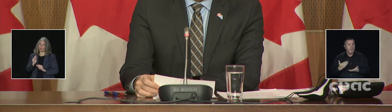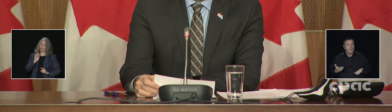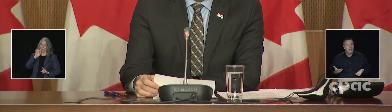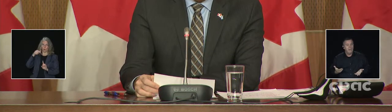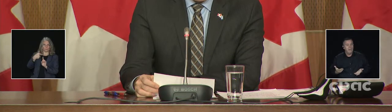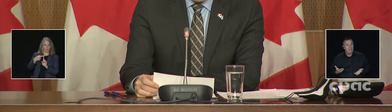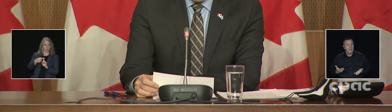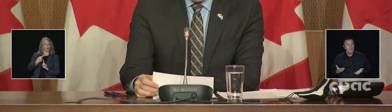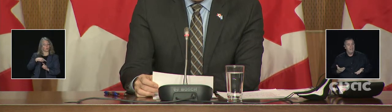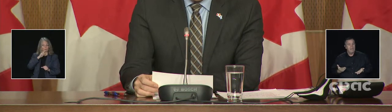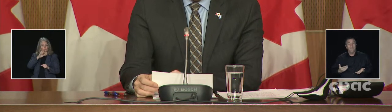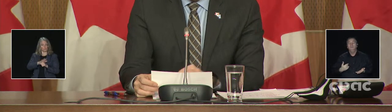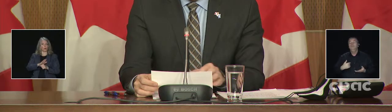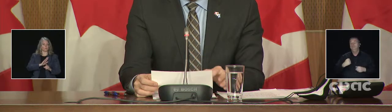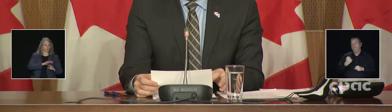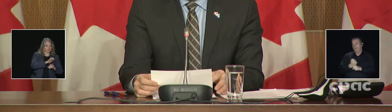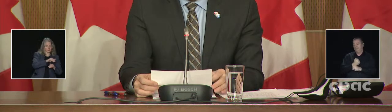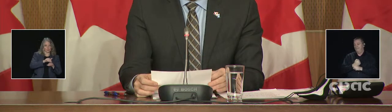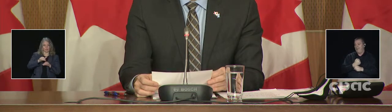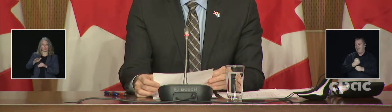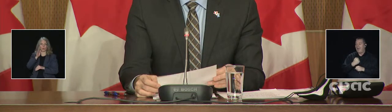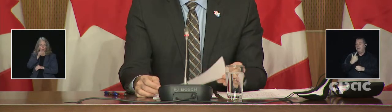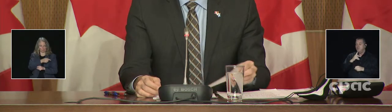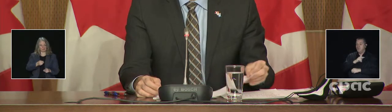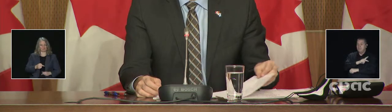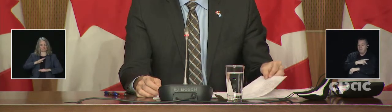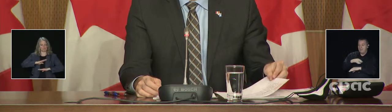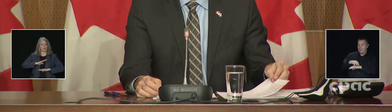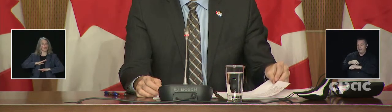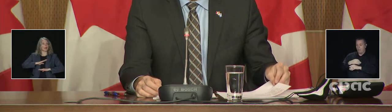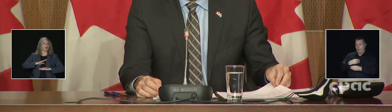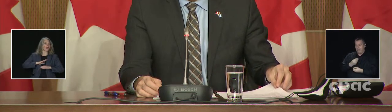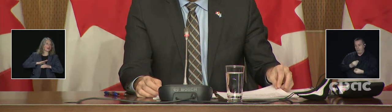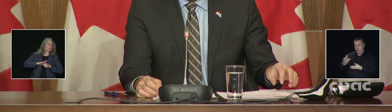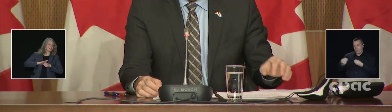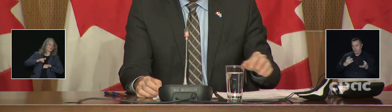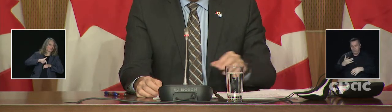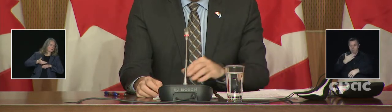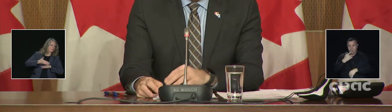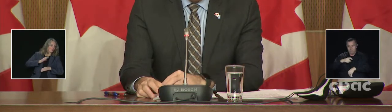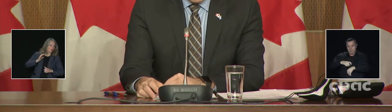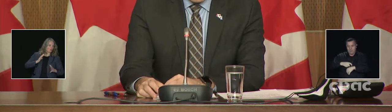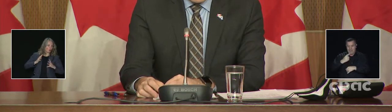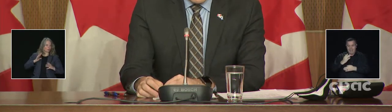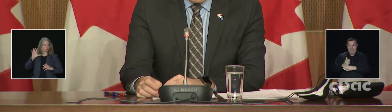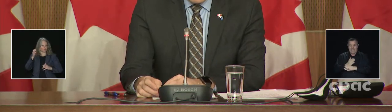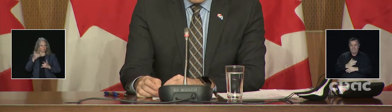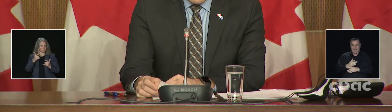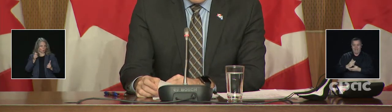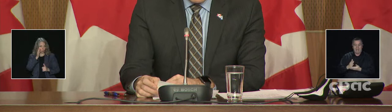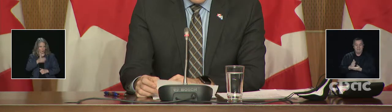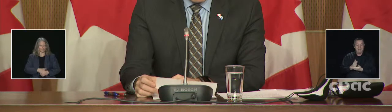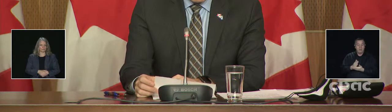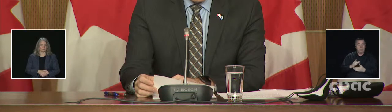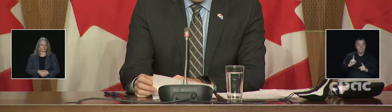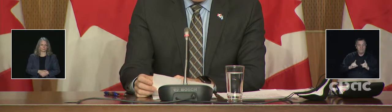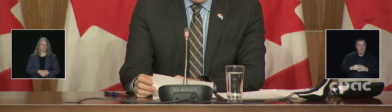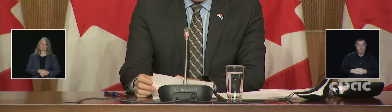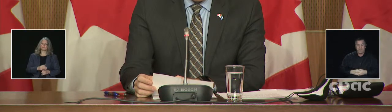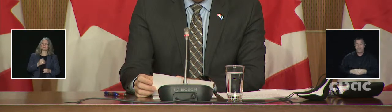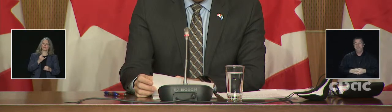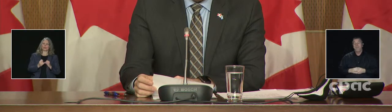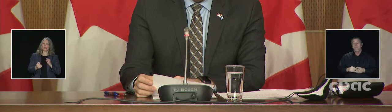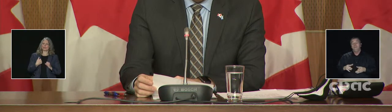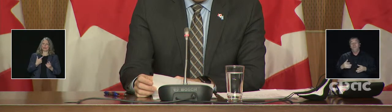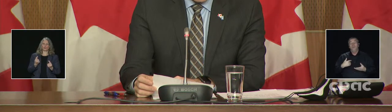that provinces and territories get these tests in time for the holidays. Finally, I would like to take a moment to come